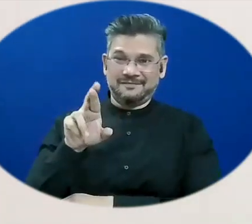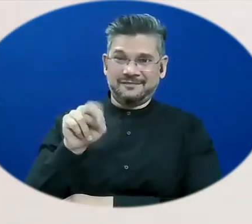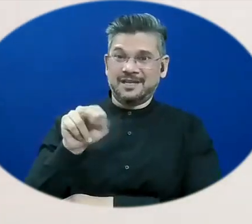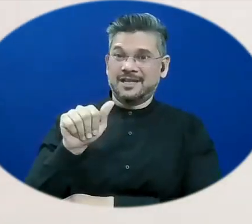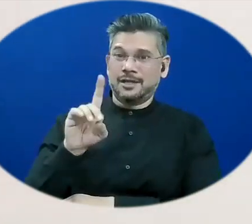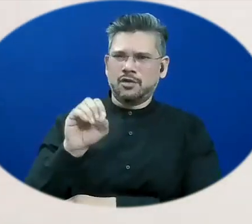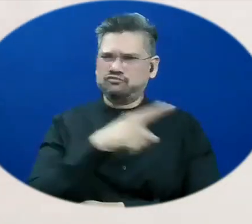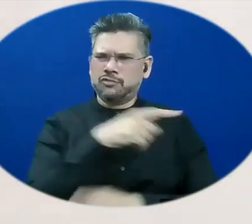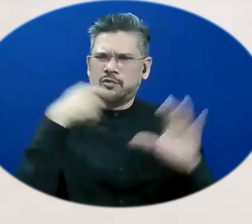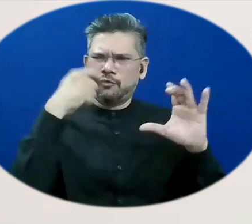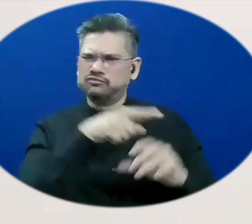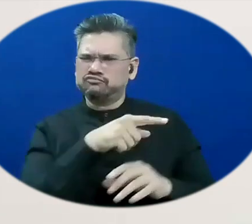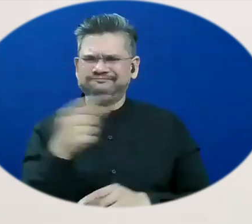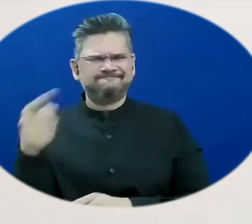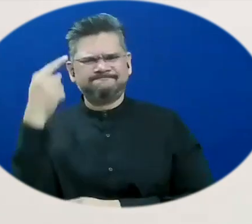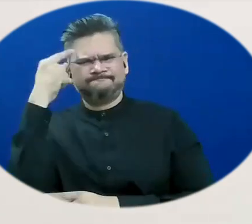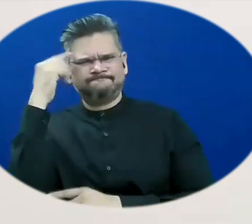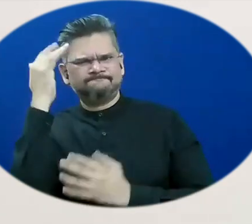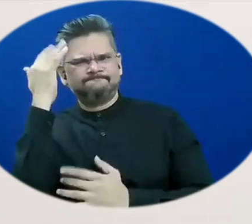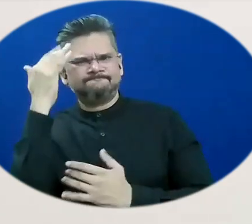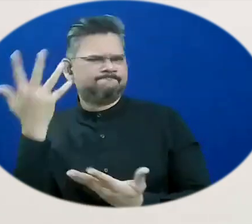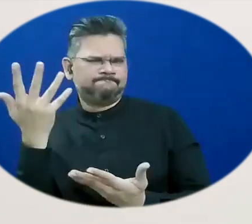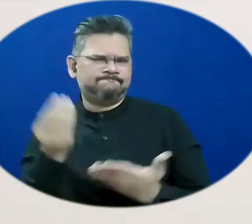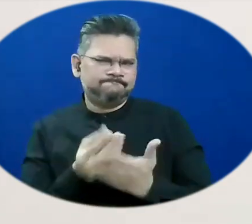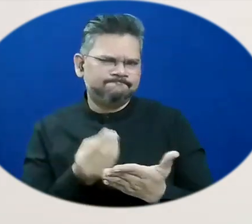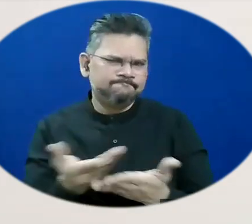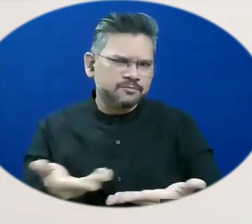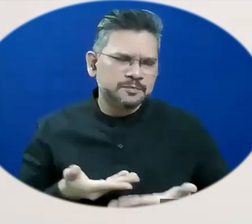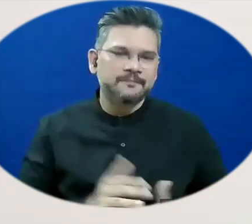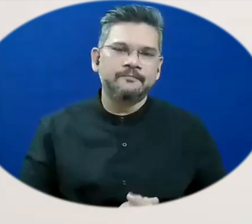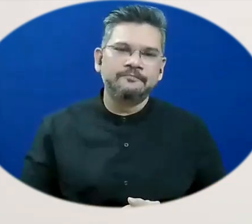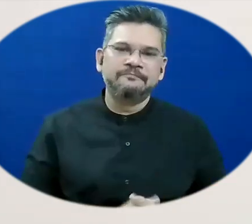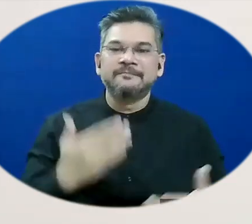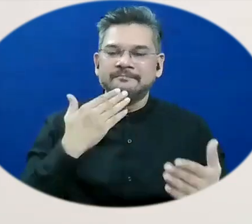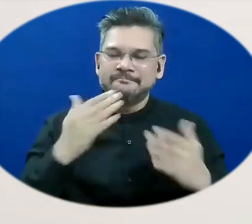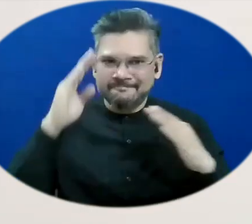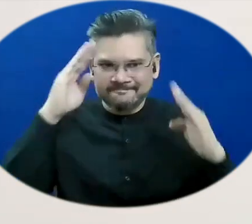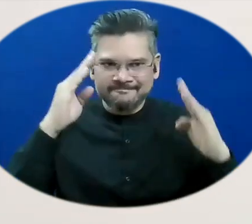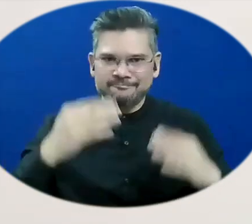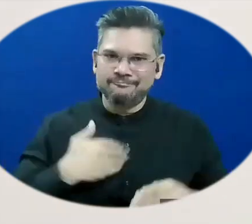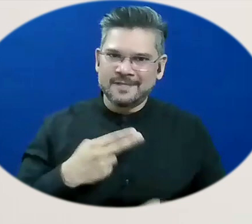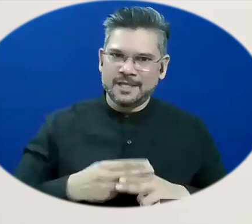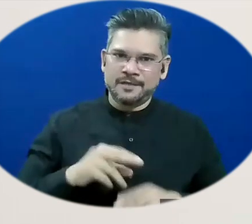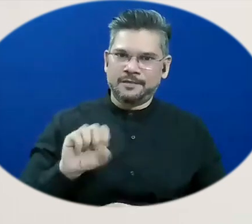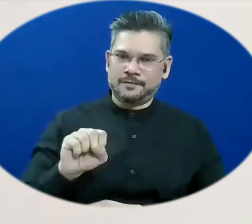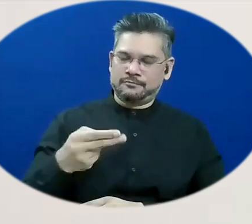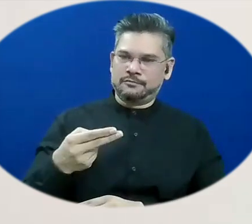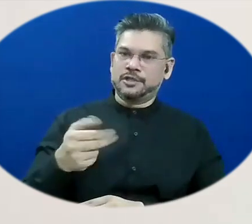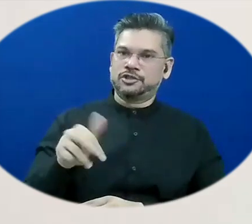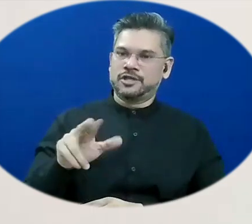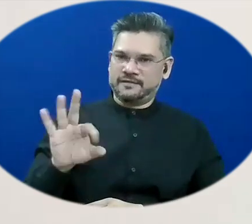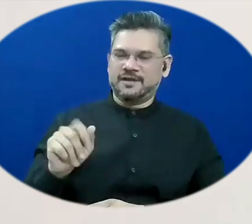I'm Sharifa, and I'm care partnering with my mom. I think Fernando's video